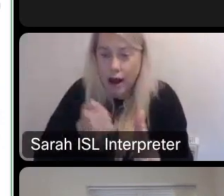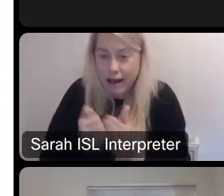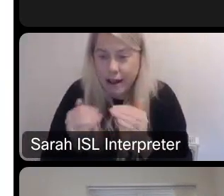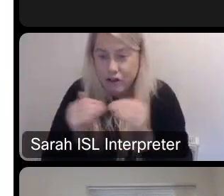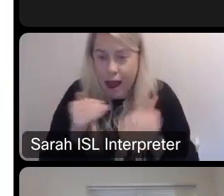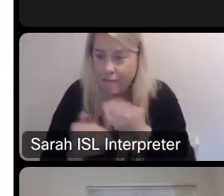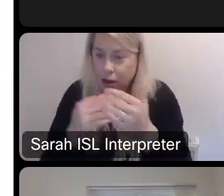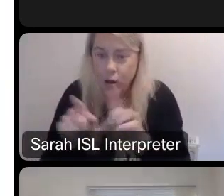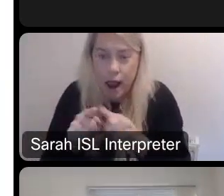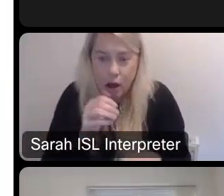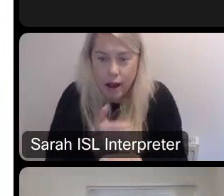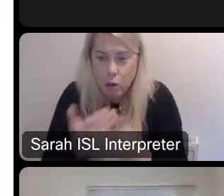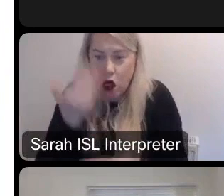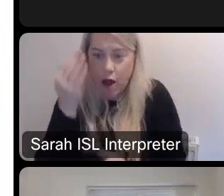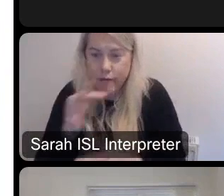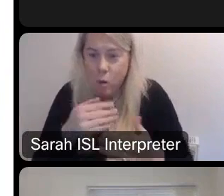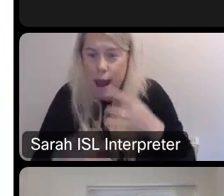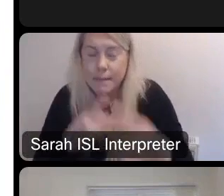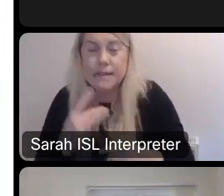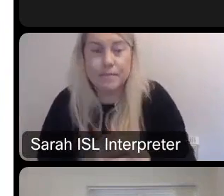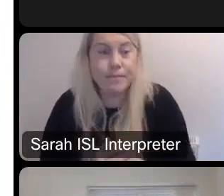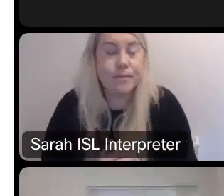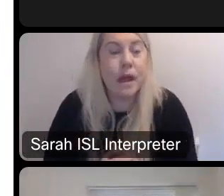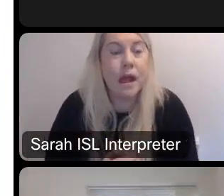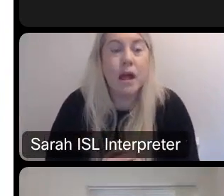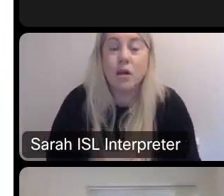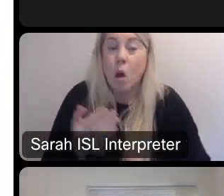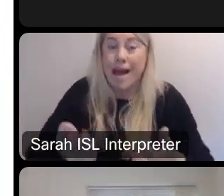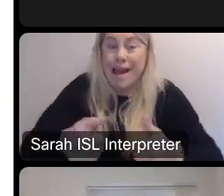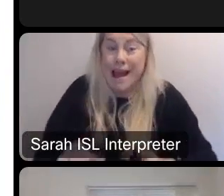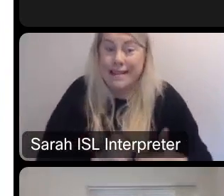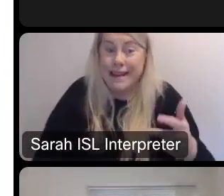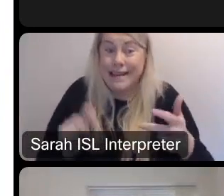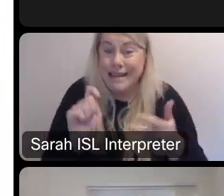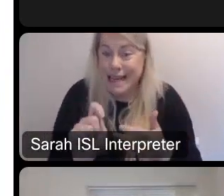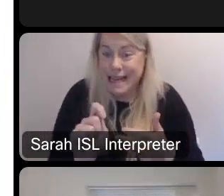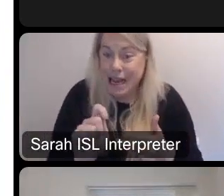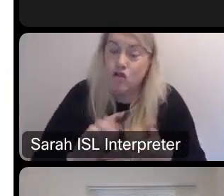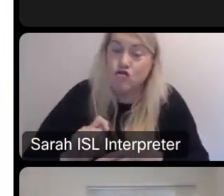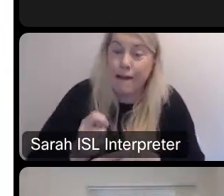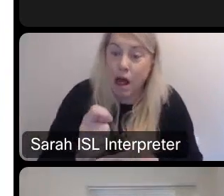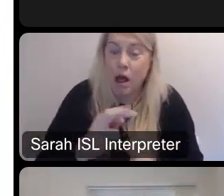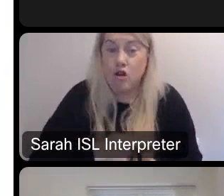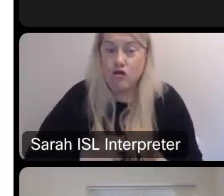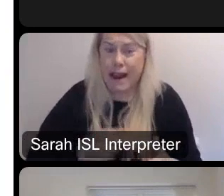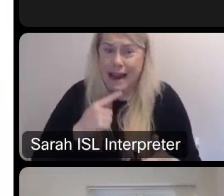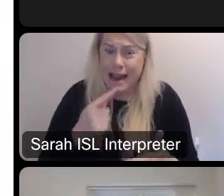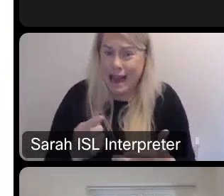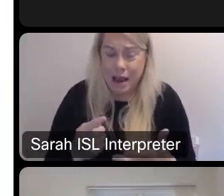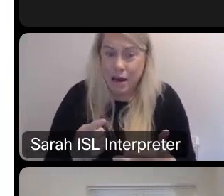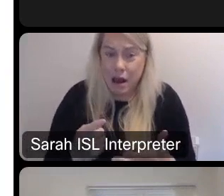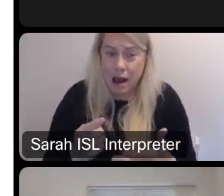that. The travel then is really, as I've said, I've touched on that. It's about continued support and reassurance going